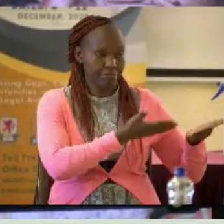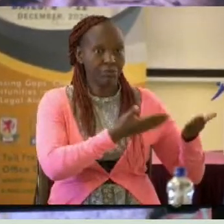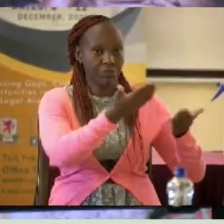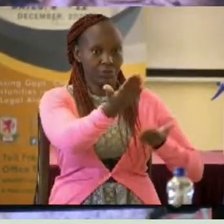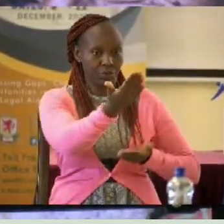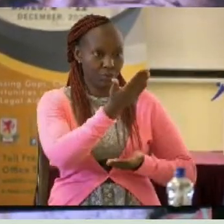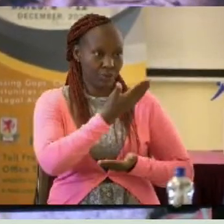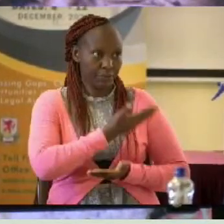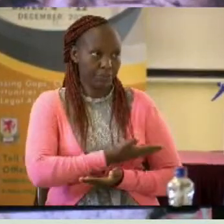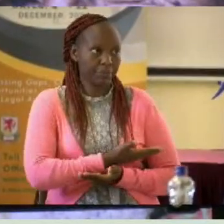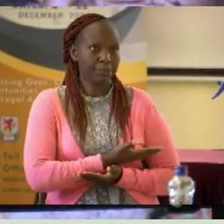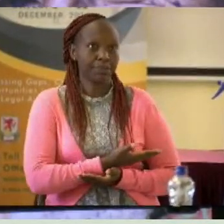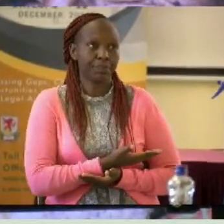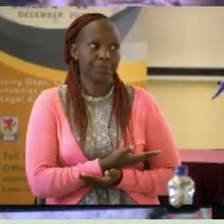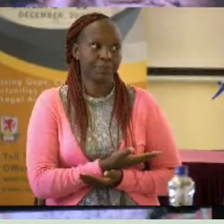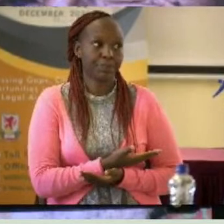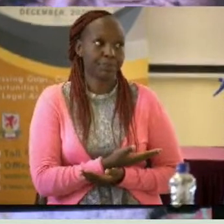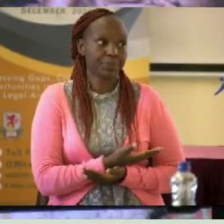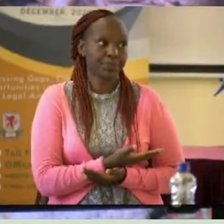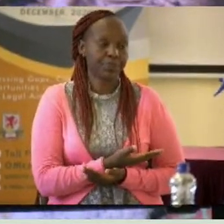forward and